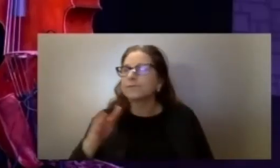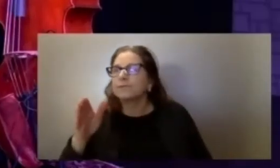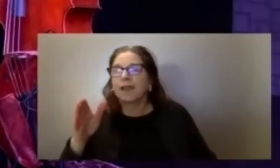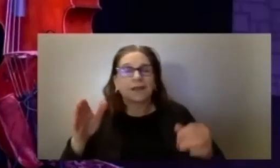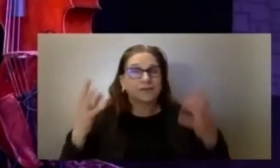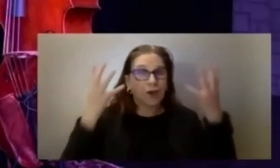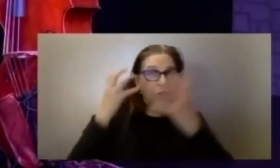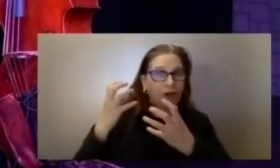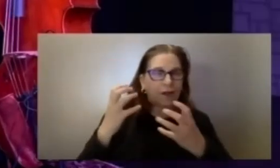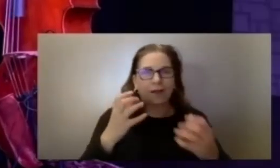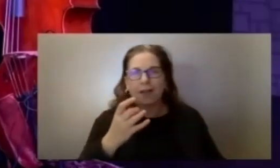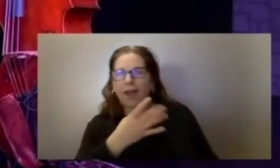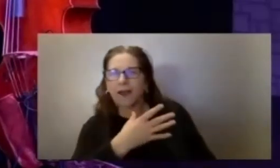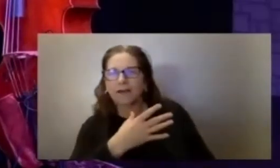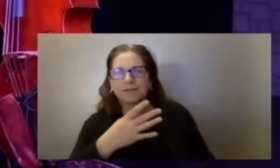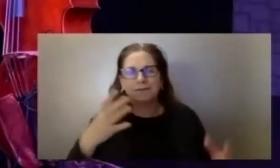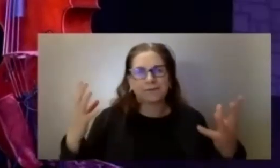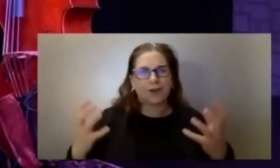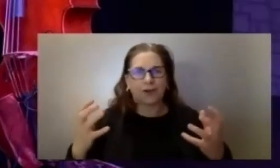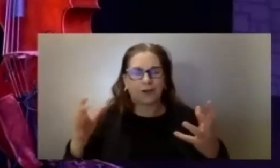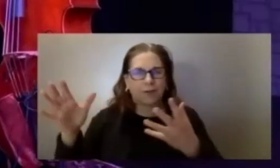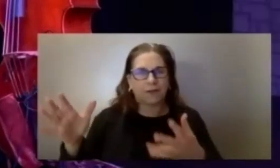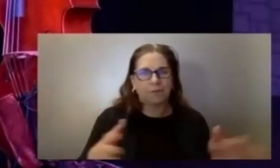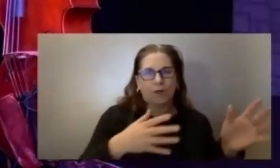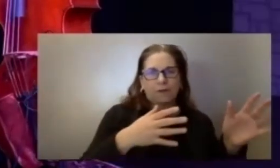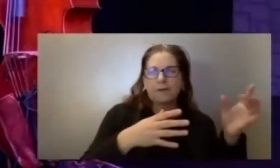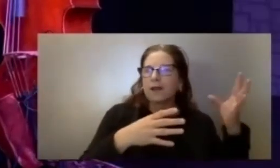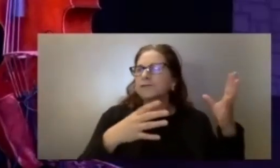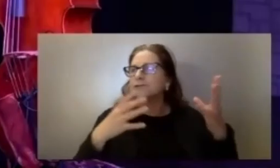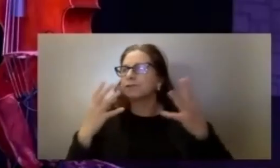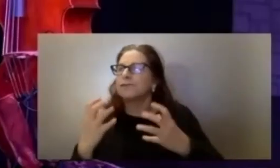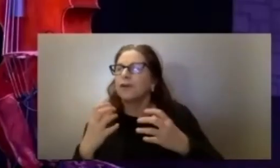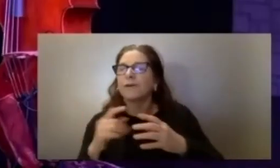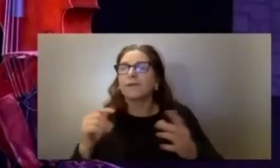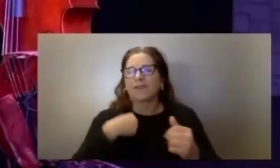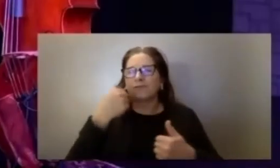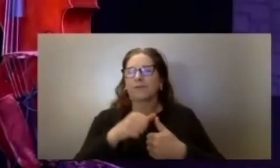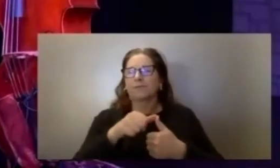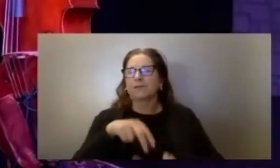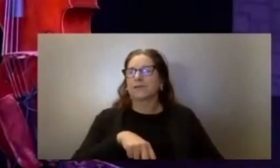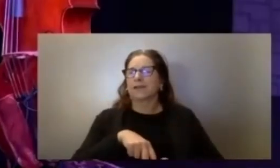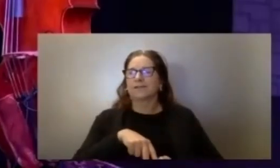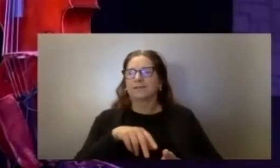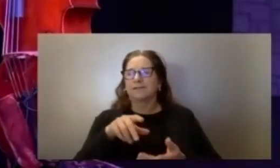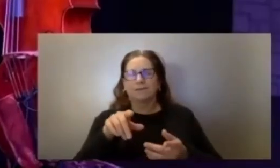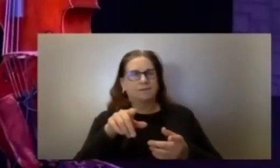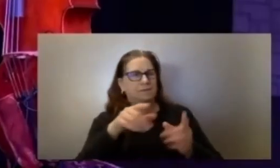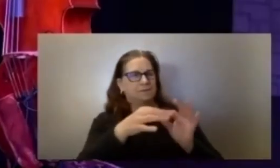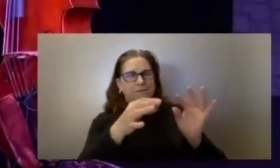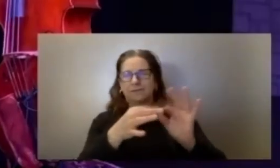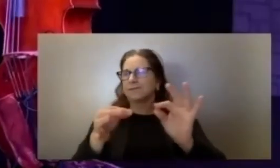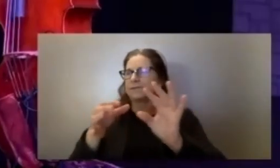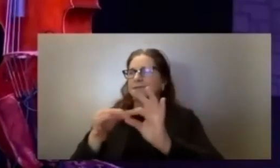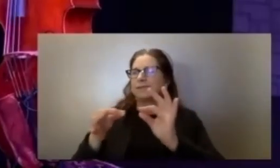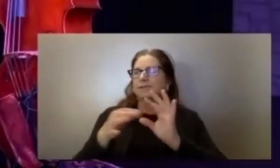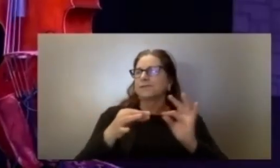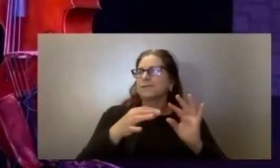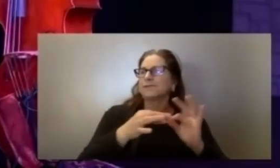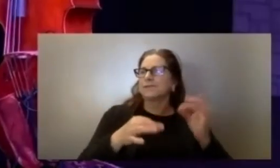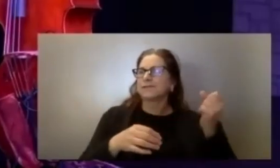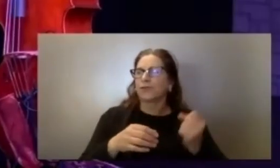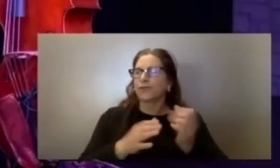continues through the monuments of history. The wars of history do not favor trees. I remember standing in the special collections room